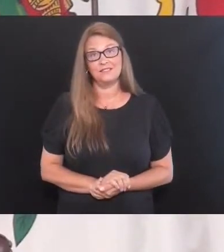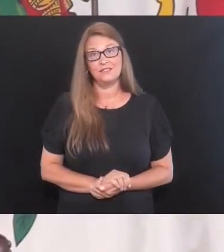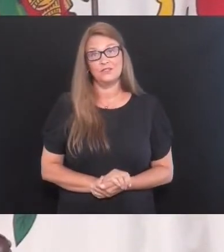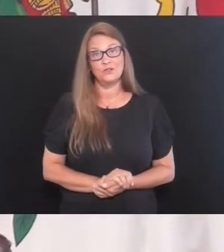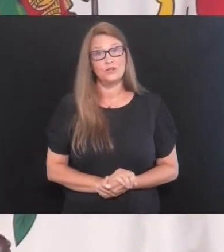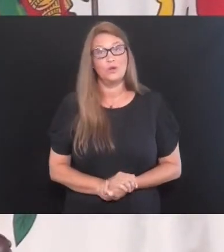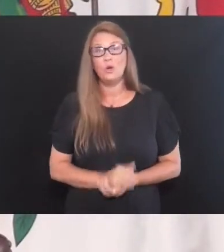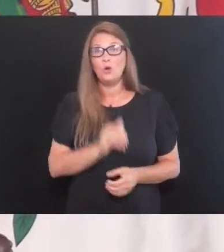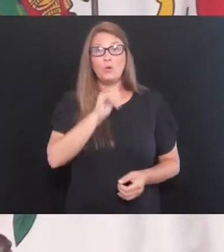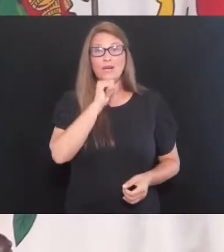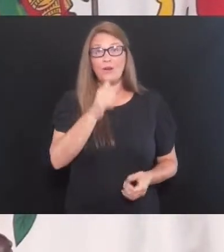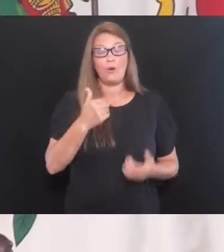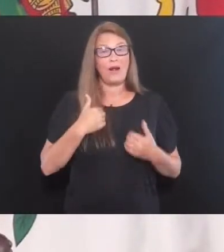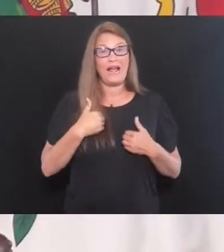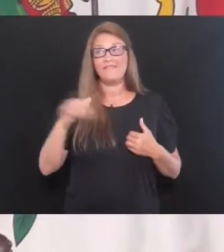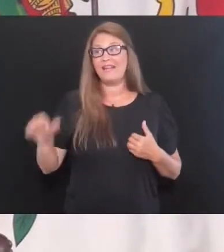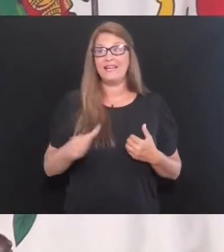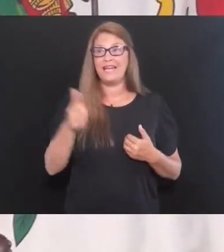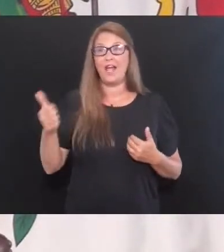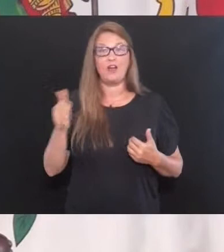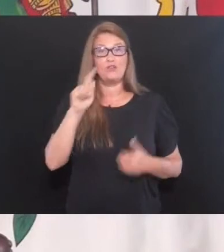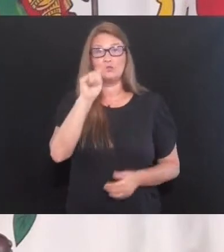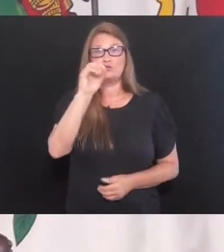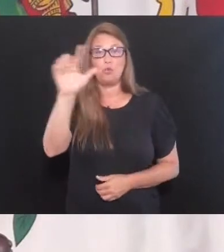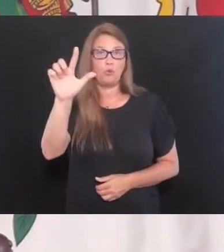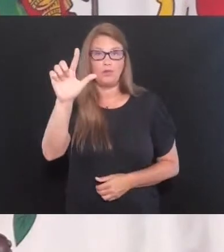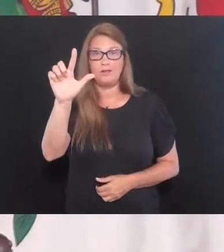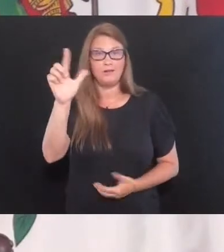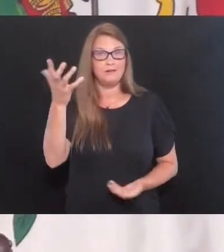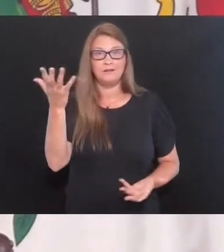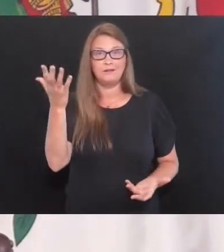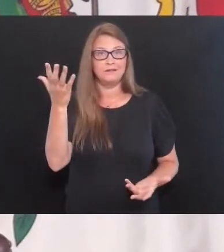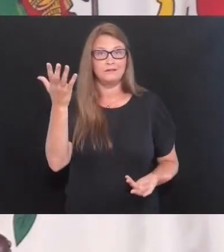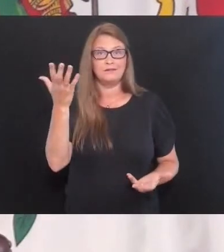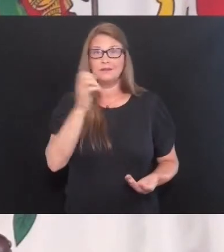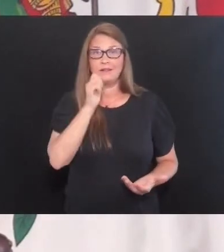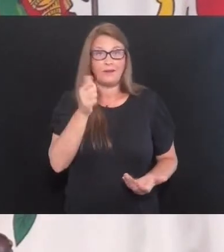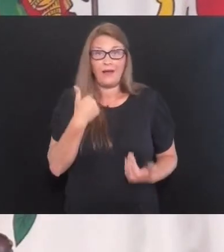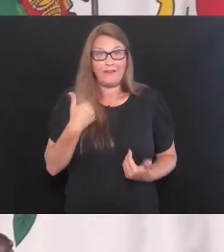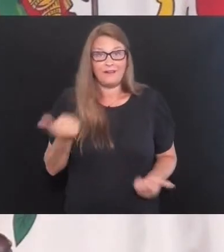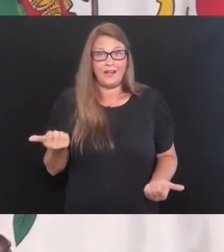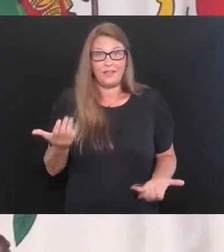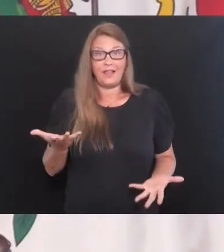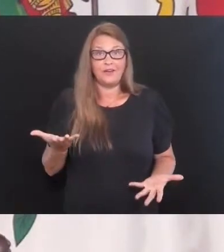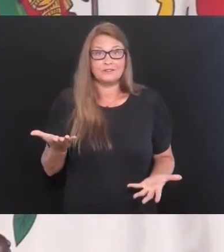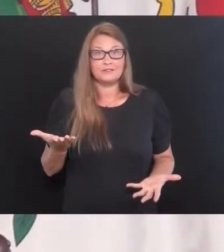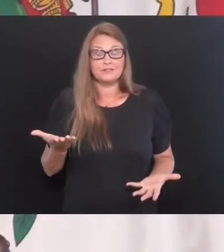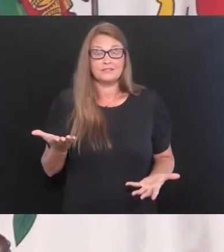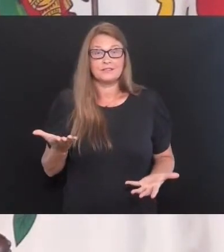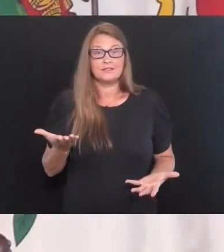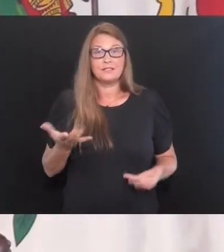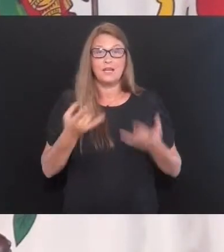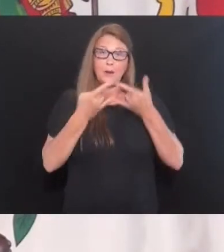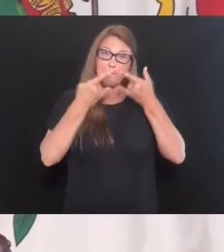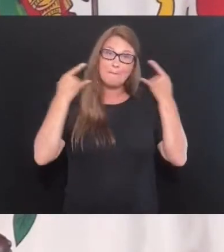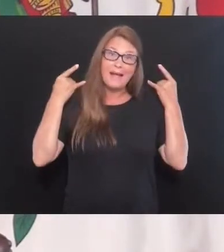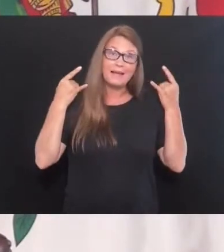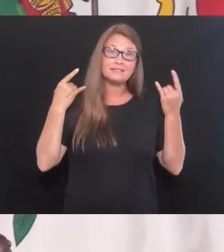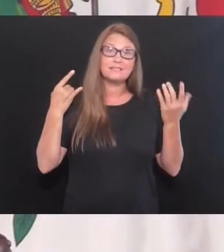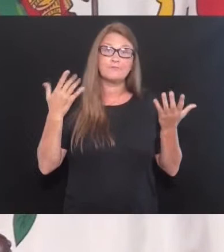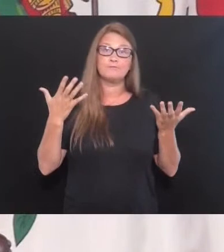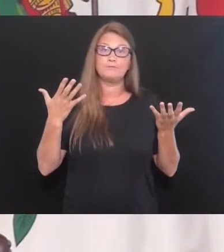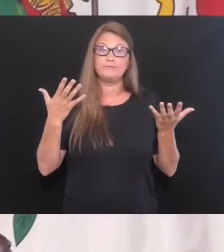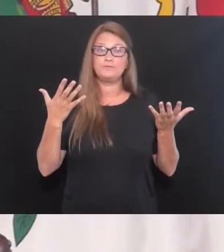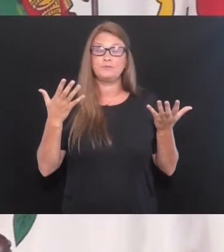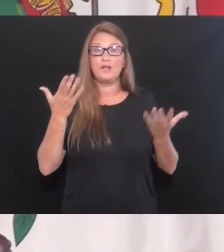any other ammunition. There is no other ammunition. From the standpoint of the mask, the